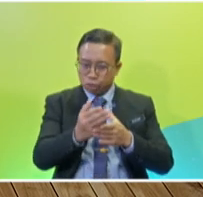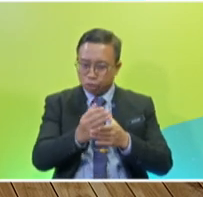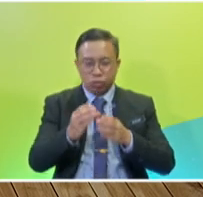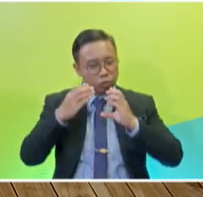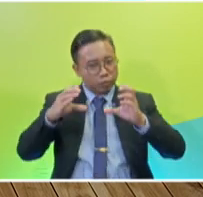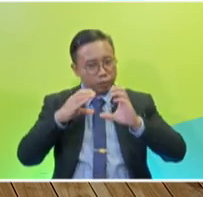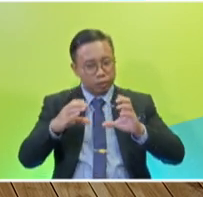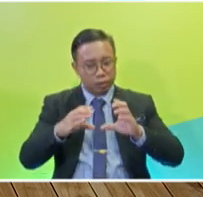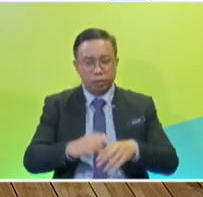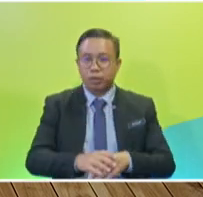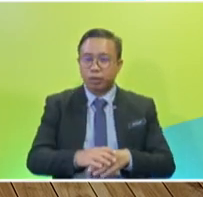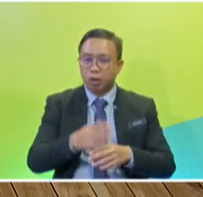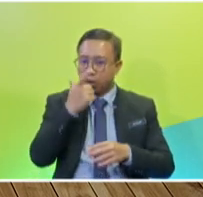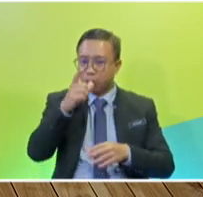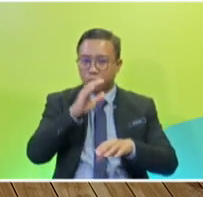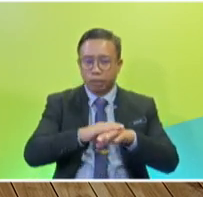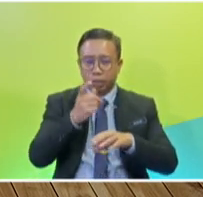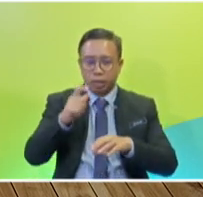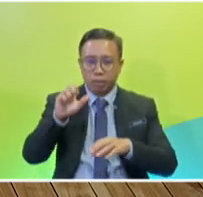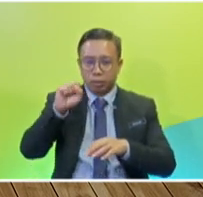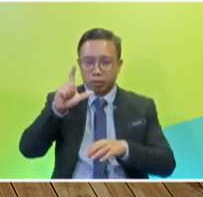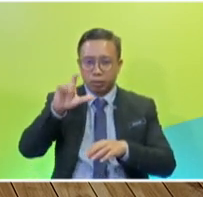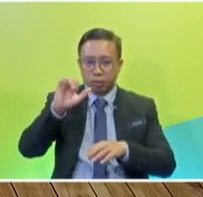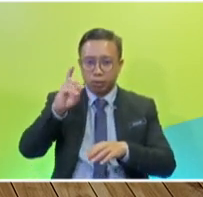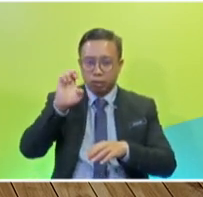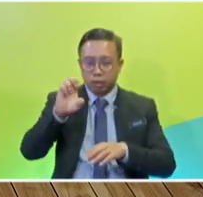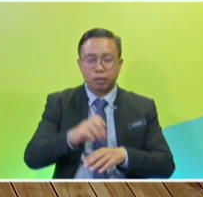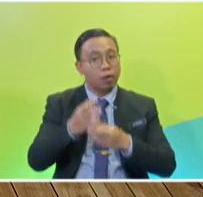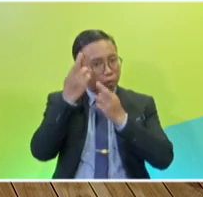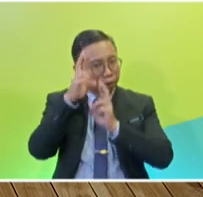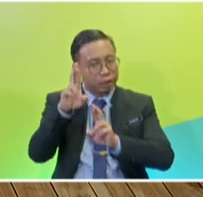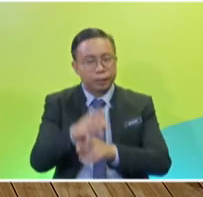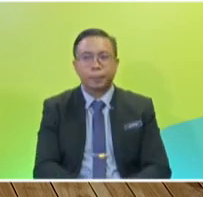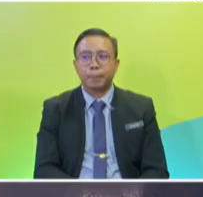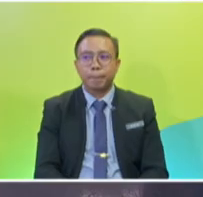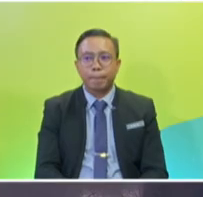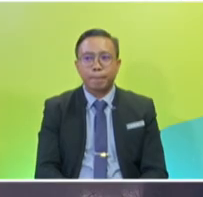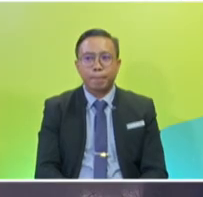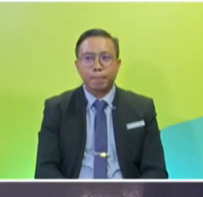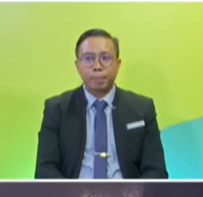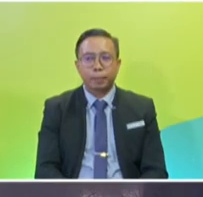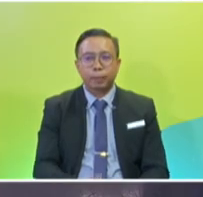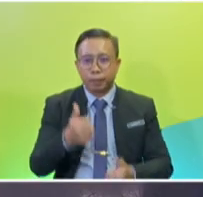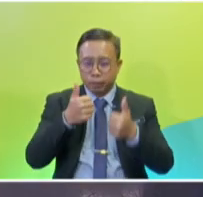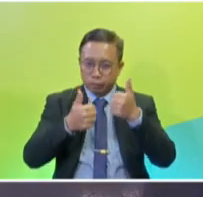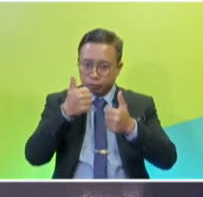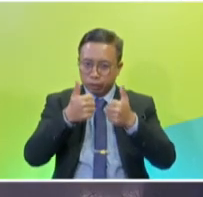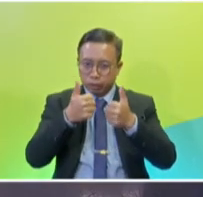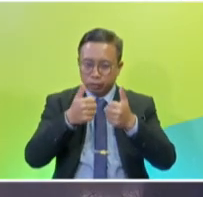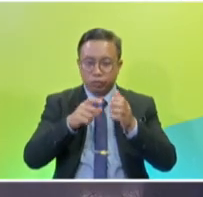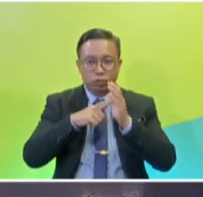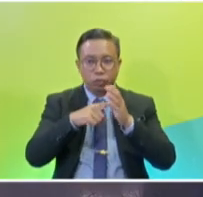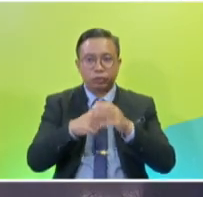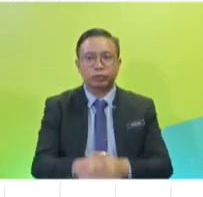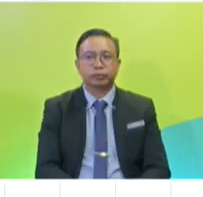quickly, briefly, by looking at the slides. Are you guys ready? Ready. All right, if you're ready, show me double thumbs up. Okay,